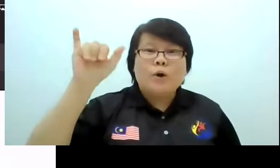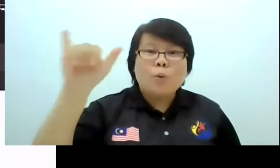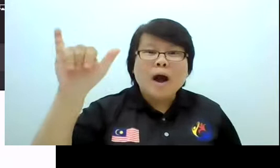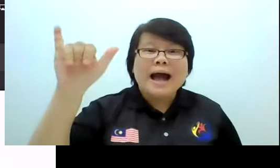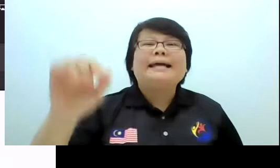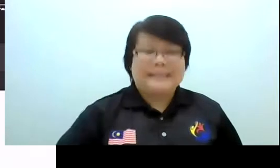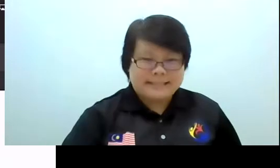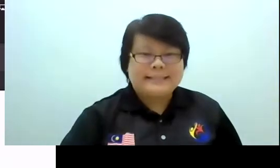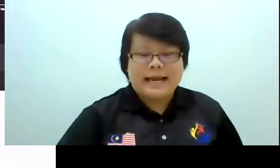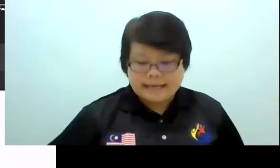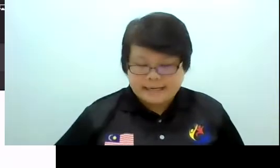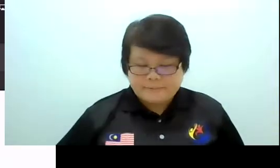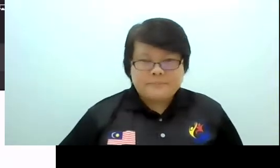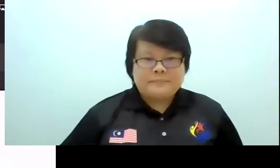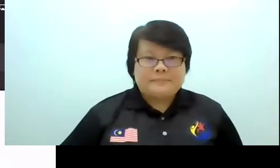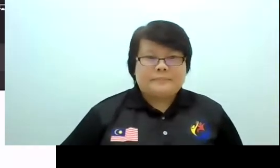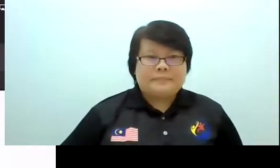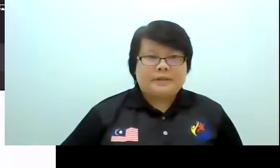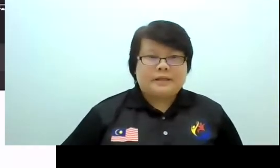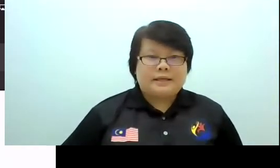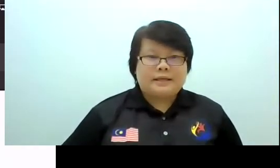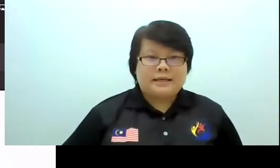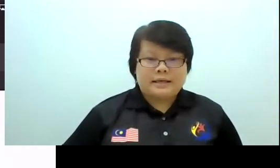S-A-N-D-Y. Why, Sandy?